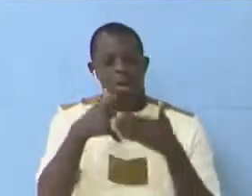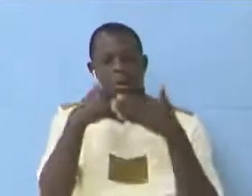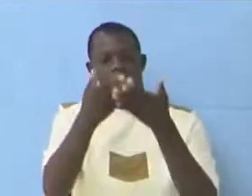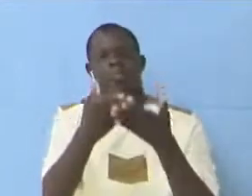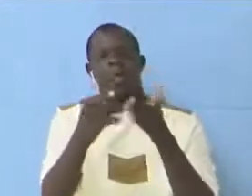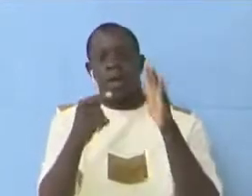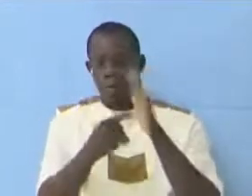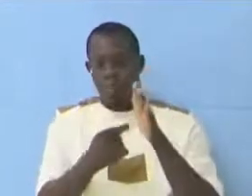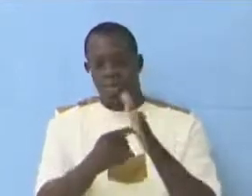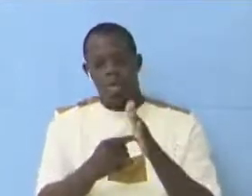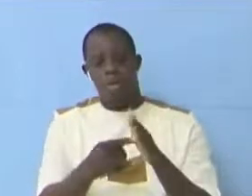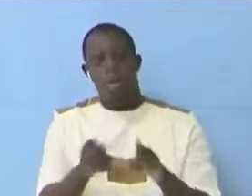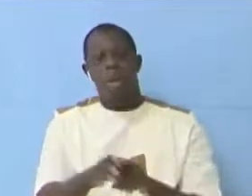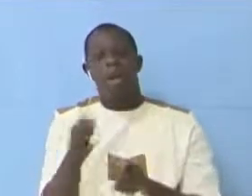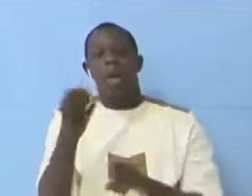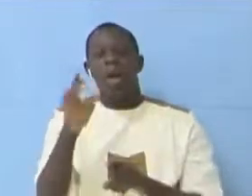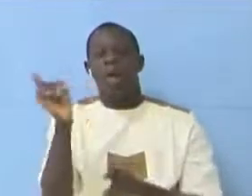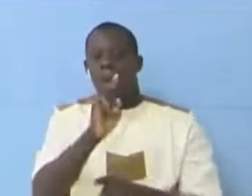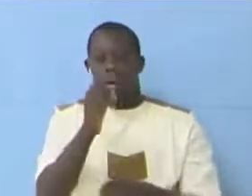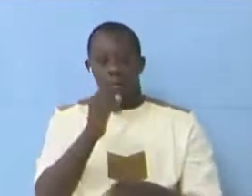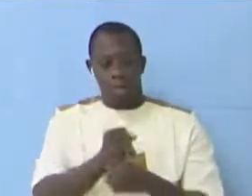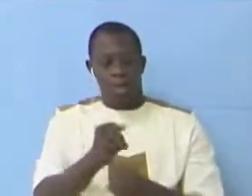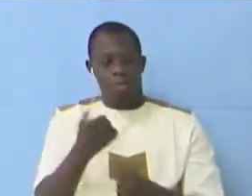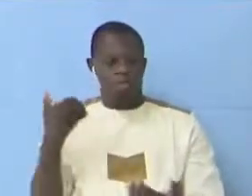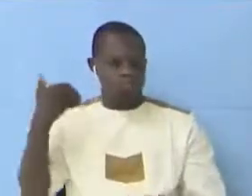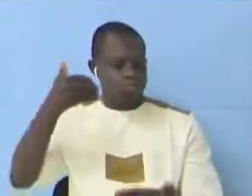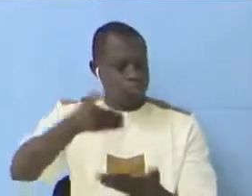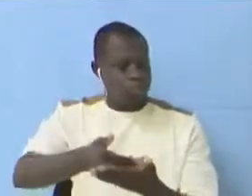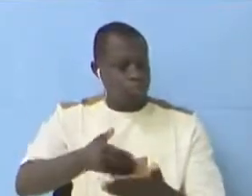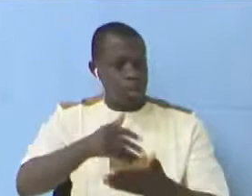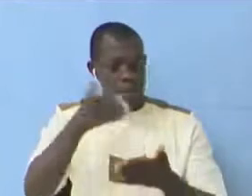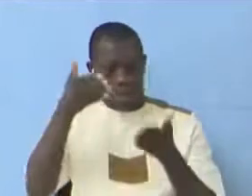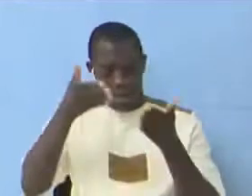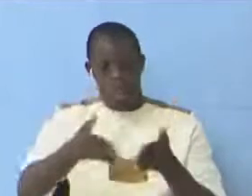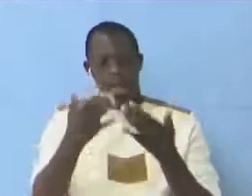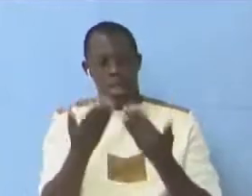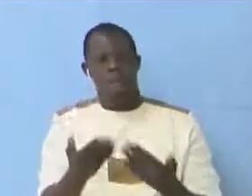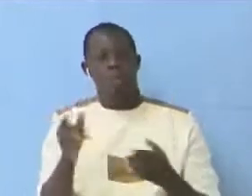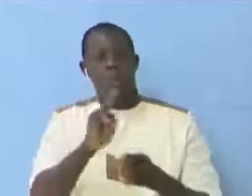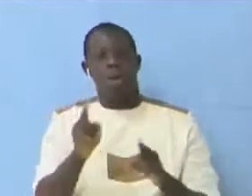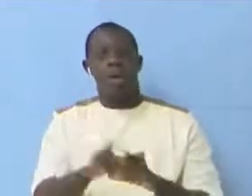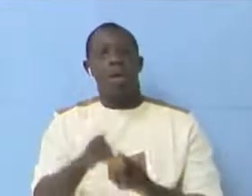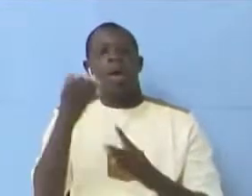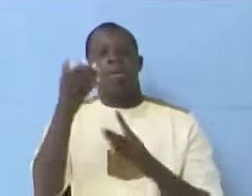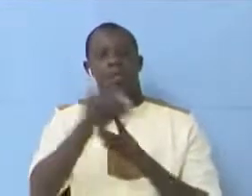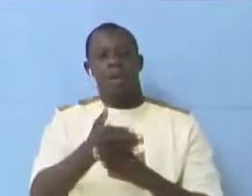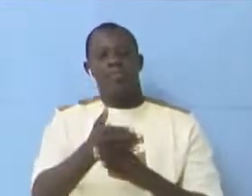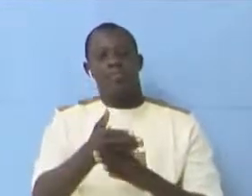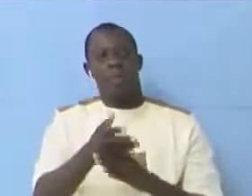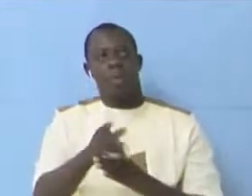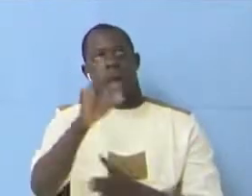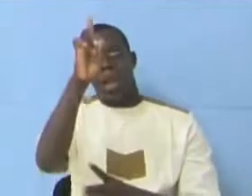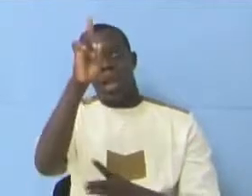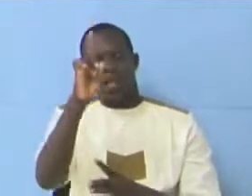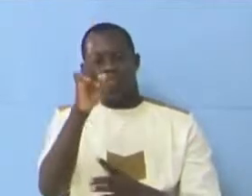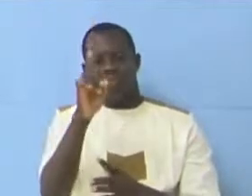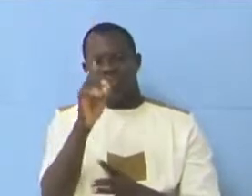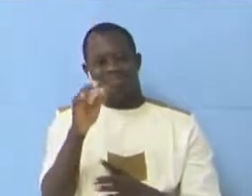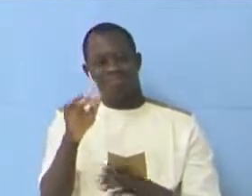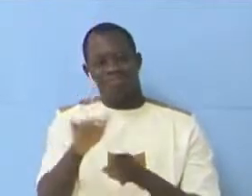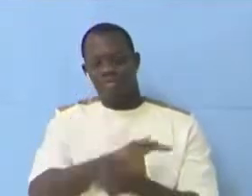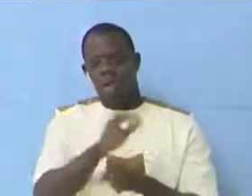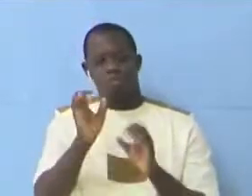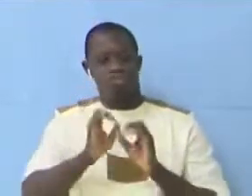everyone's right. li ñu indi ci fii yëpp. All what brought us here. mooy suñ ngëm ci yàlla dafa des. Is that